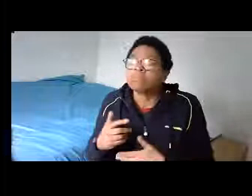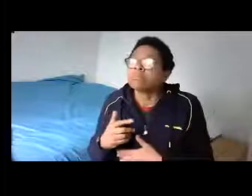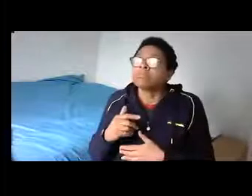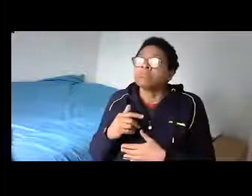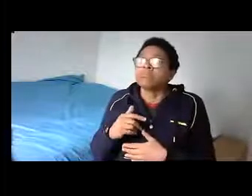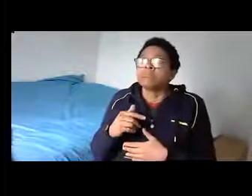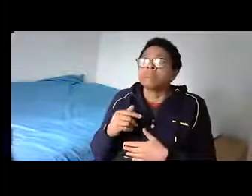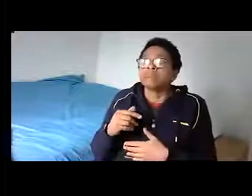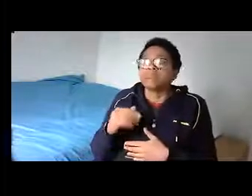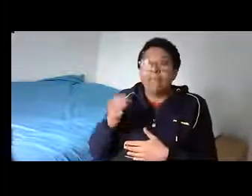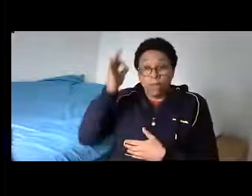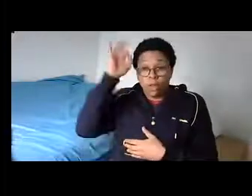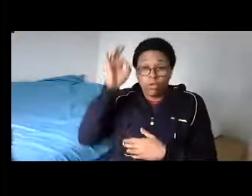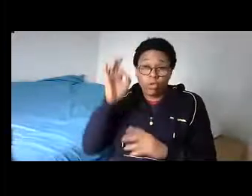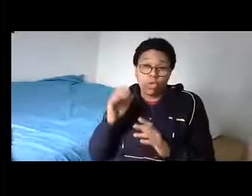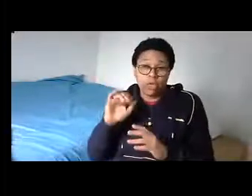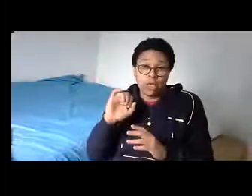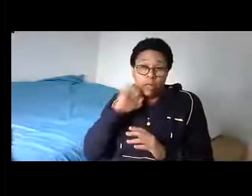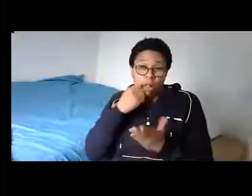in all this.